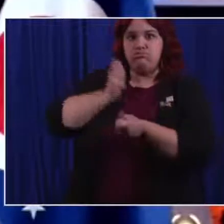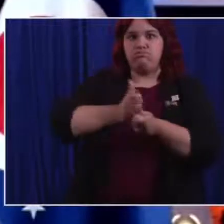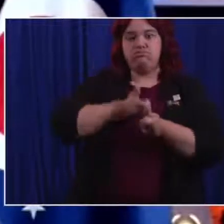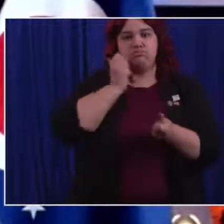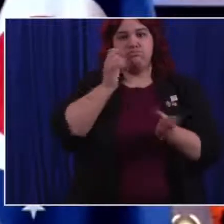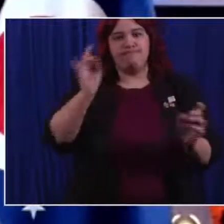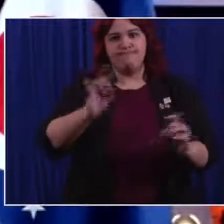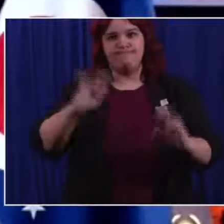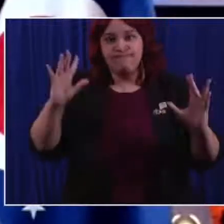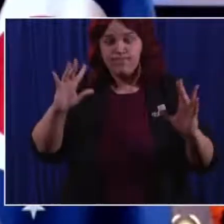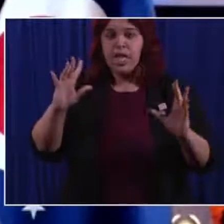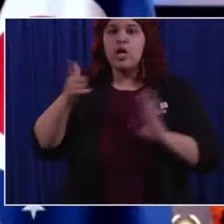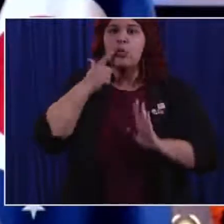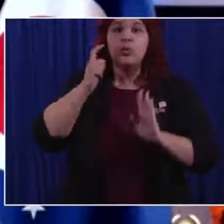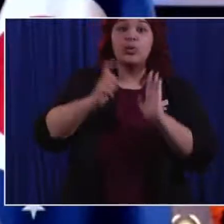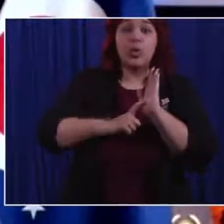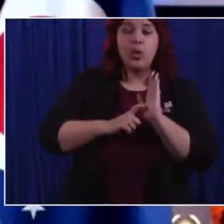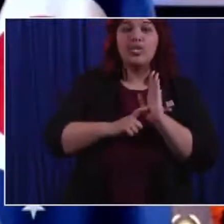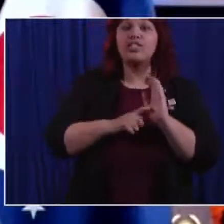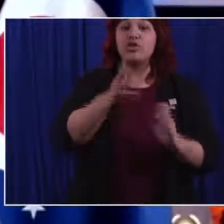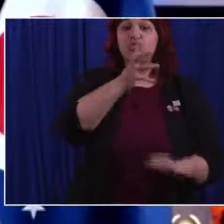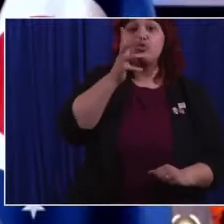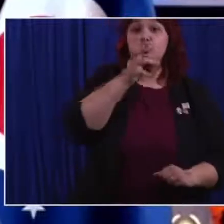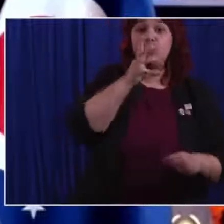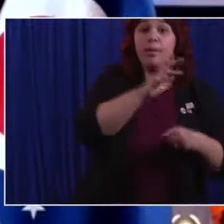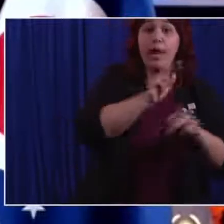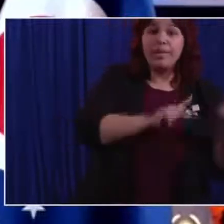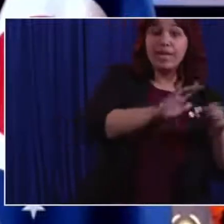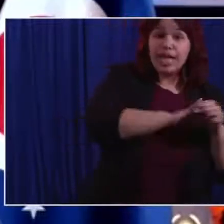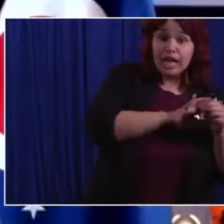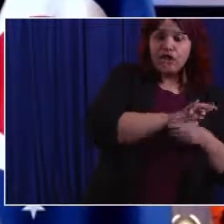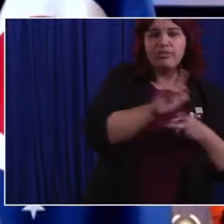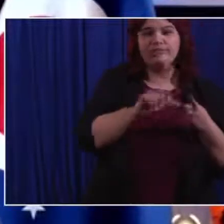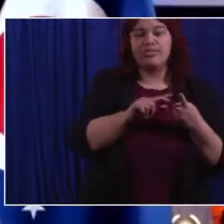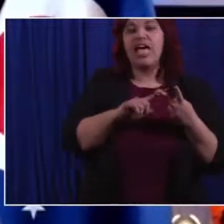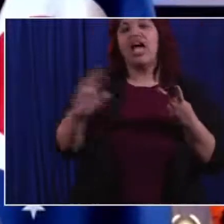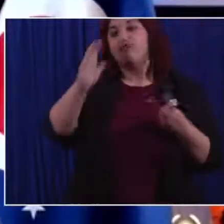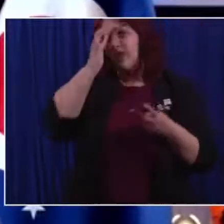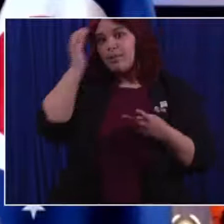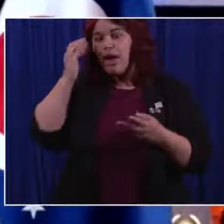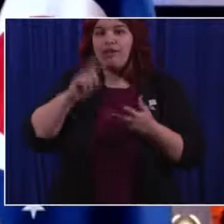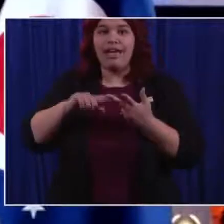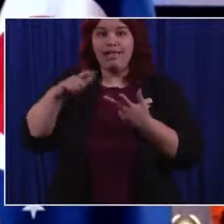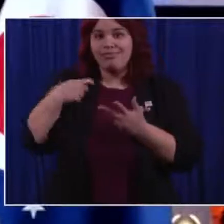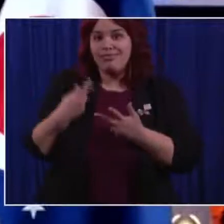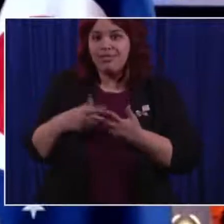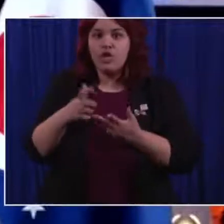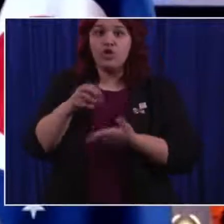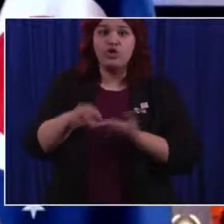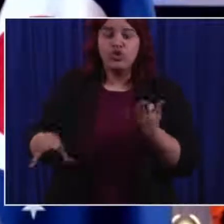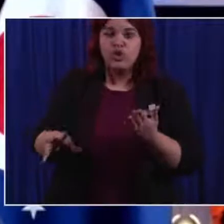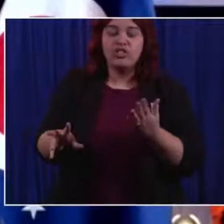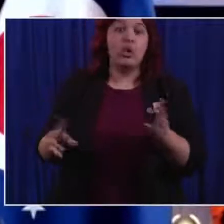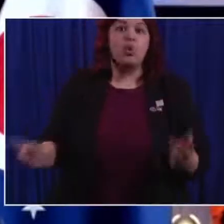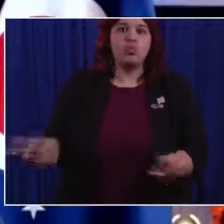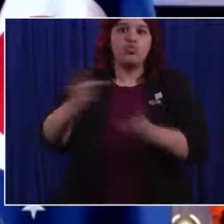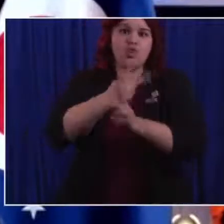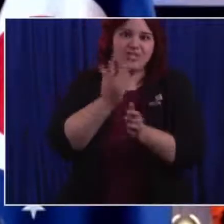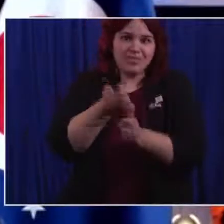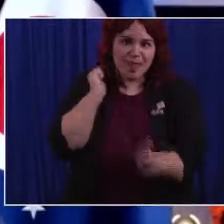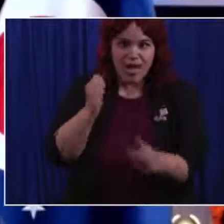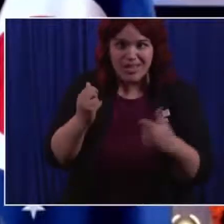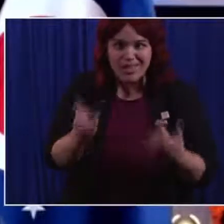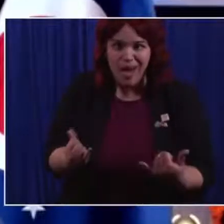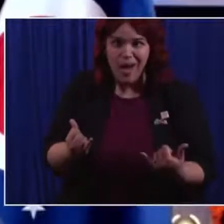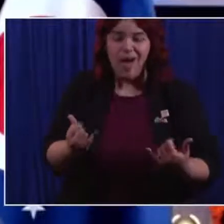African American and Hispanic students, and that's why it's important that we go back to school. And so I think Ohio is in many